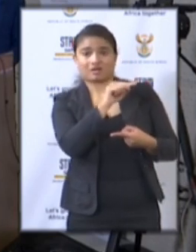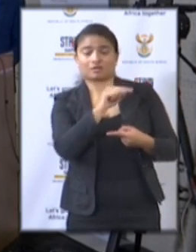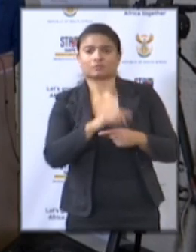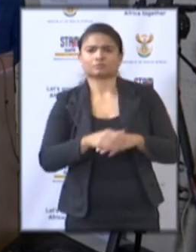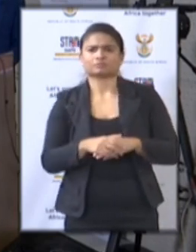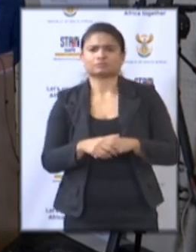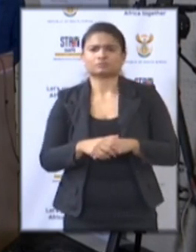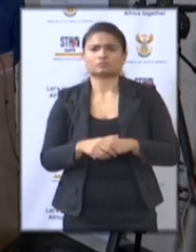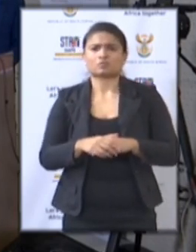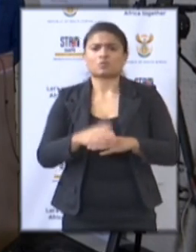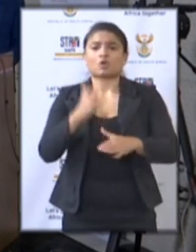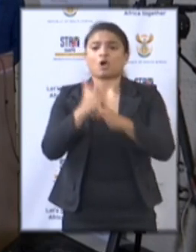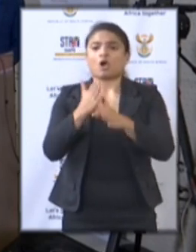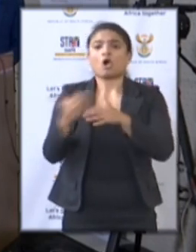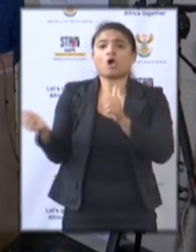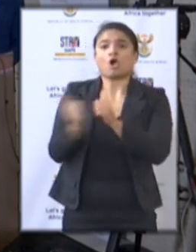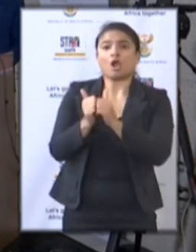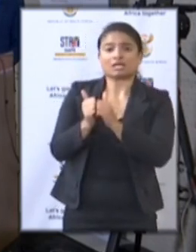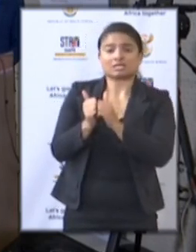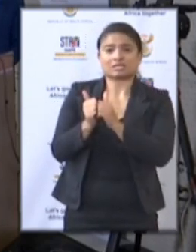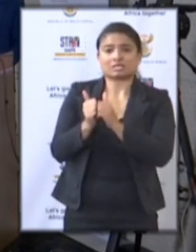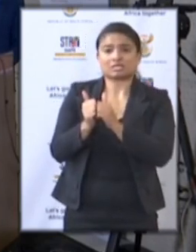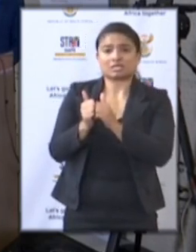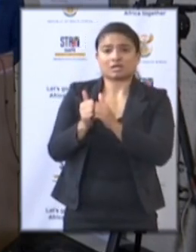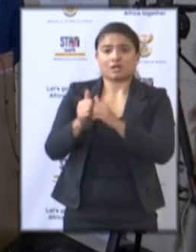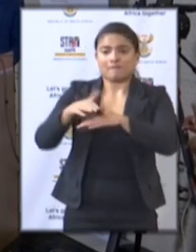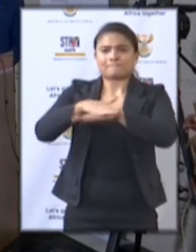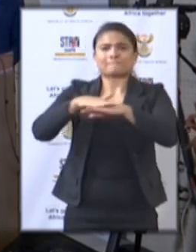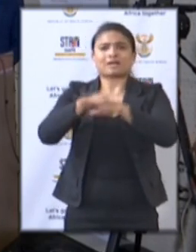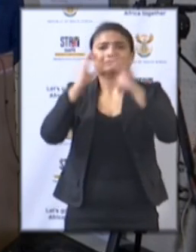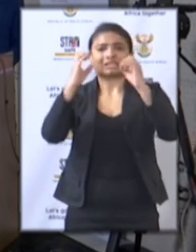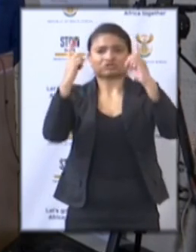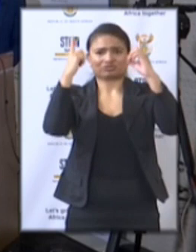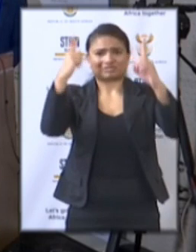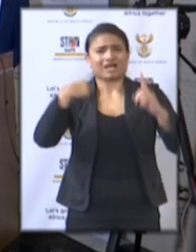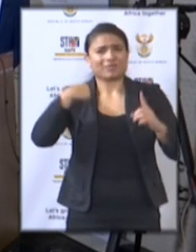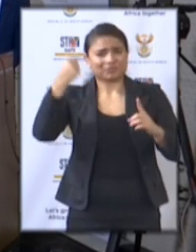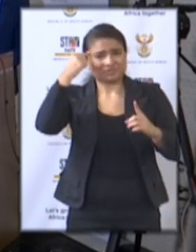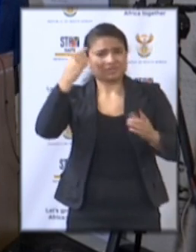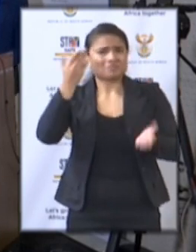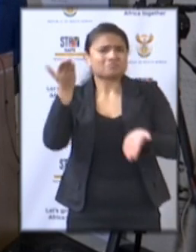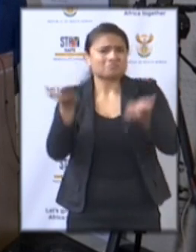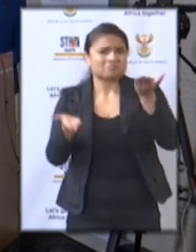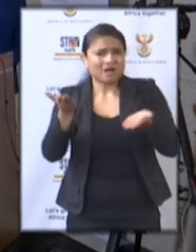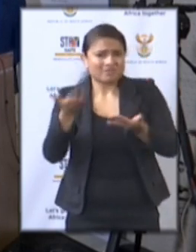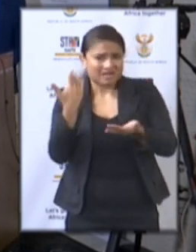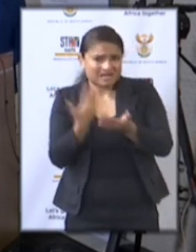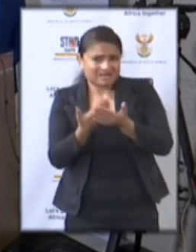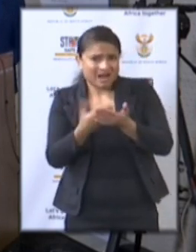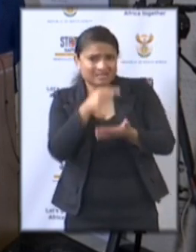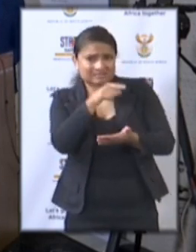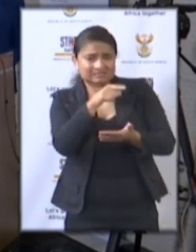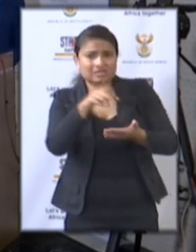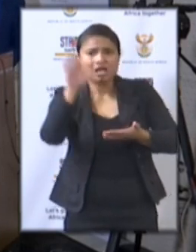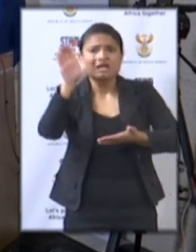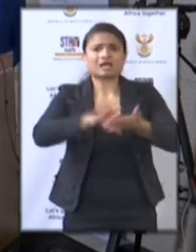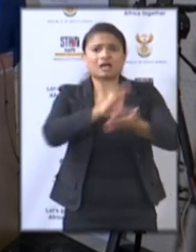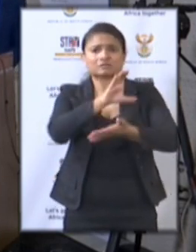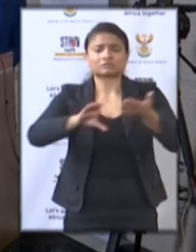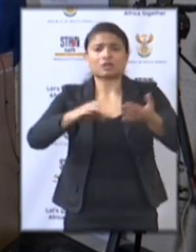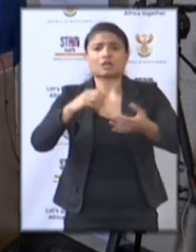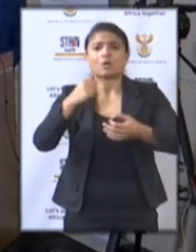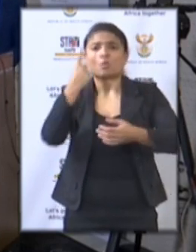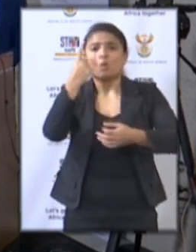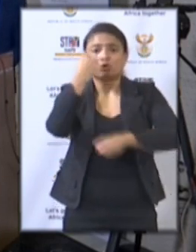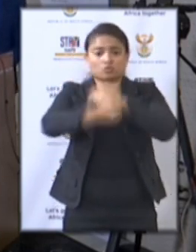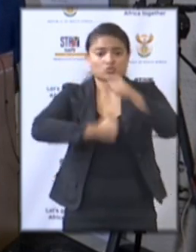considering cancelling this academic year? That's a question. Thank you, Mr. Cancelling the academic year? Yes. Okay.